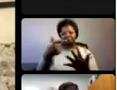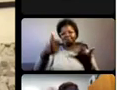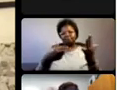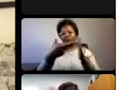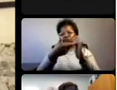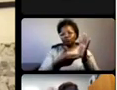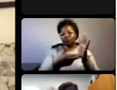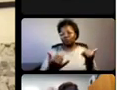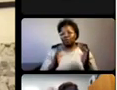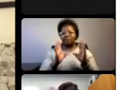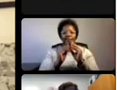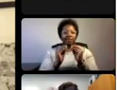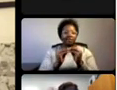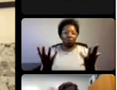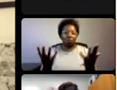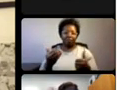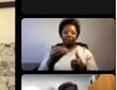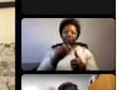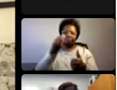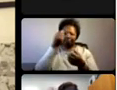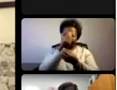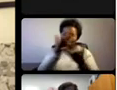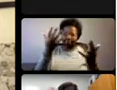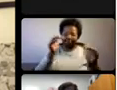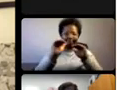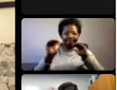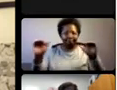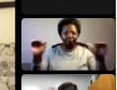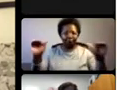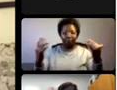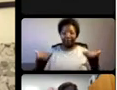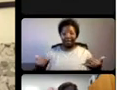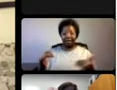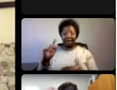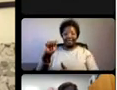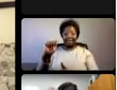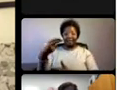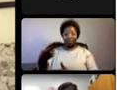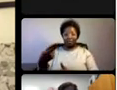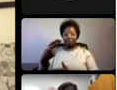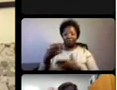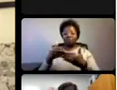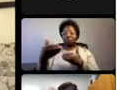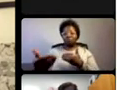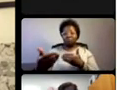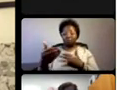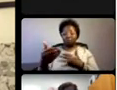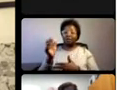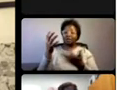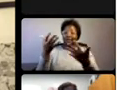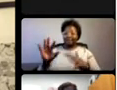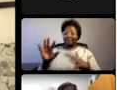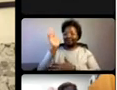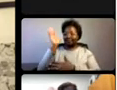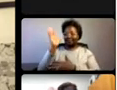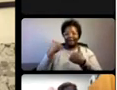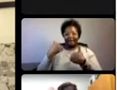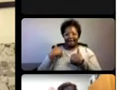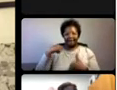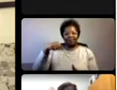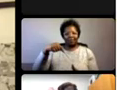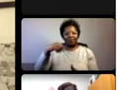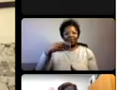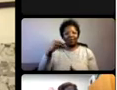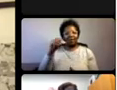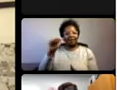meeting. We want to remind everyone for this TeleTownHall, we will have a Q&A portion of the program. And so if you have questions at any time,